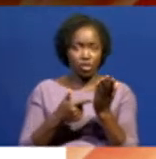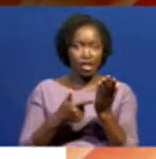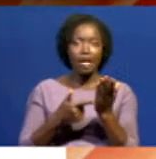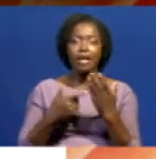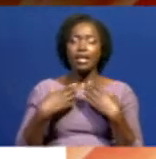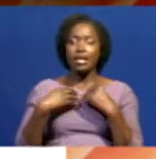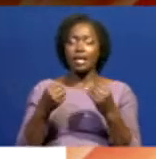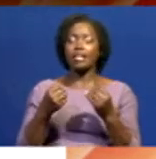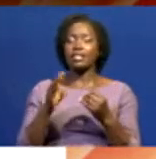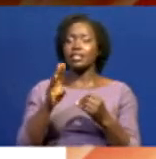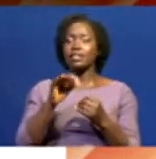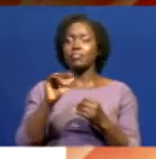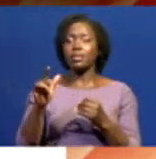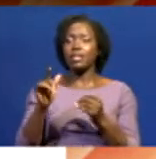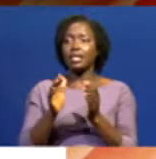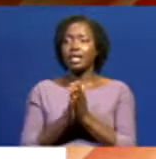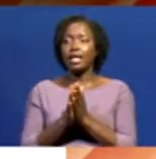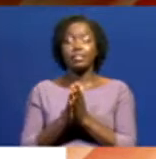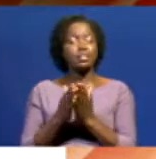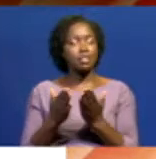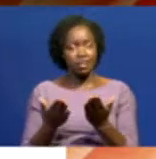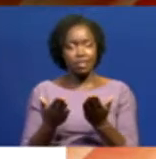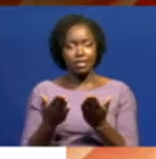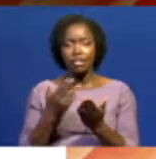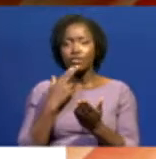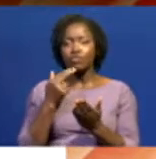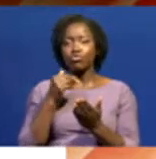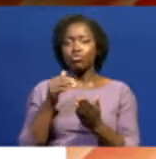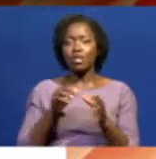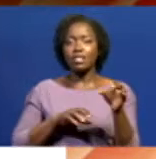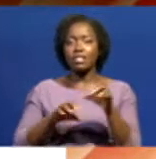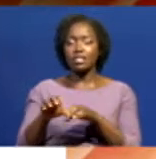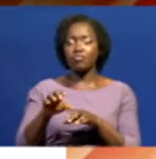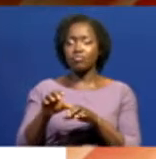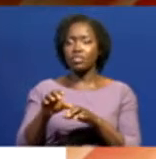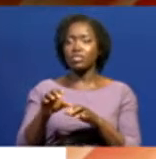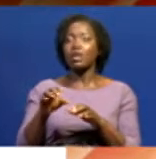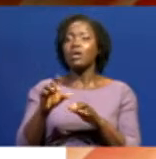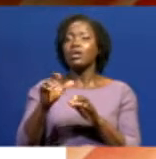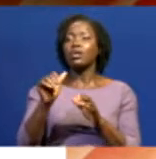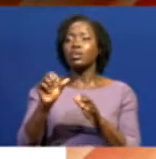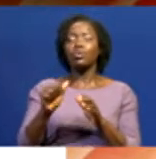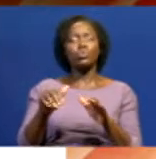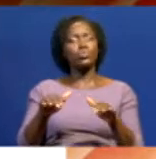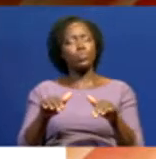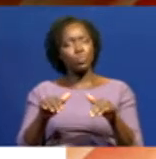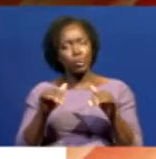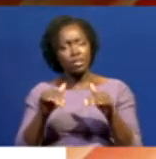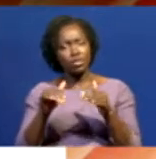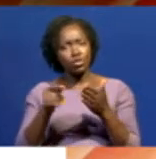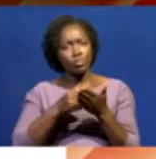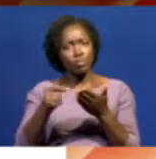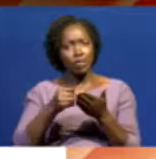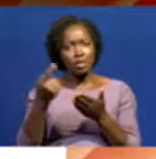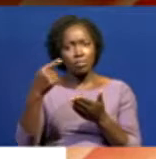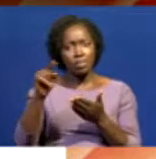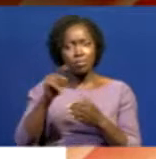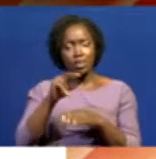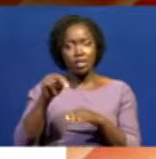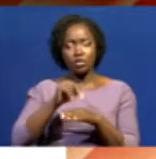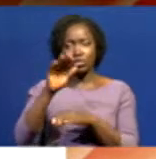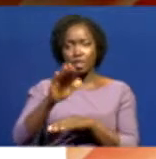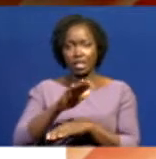among draft draws awaiting to be assented to by President William Ruto after they were passed by the National